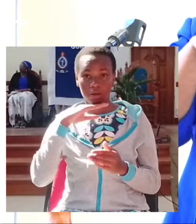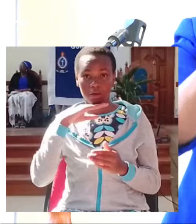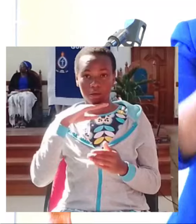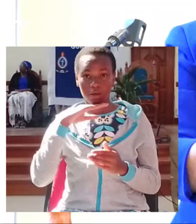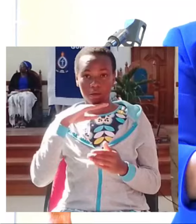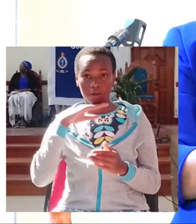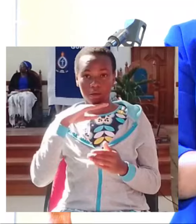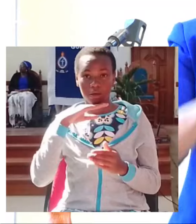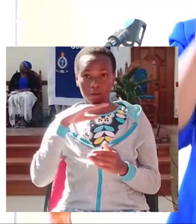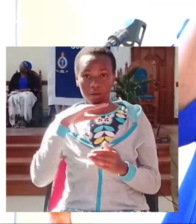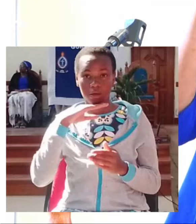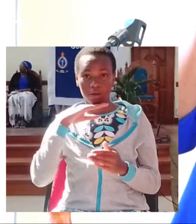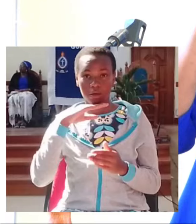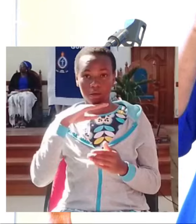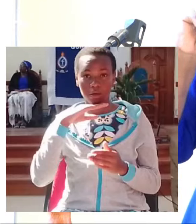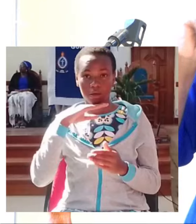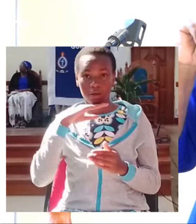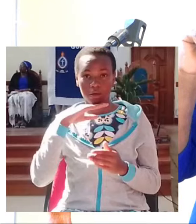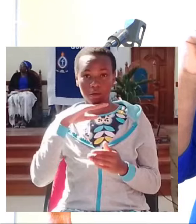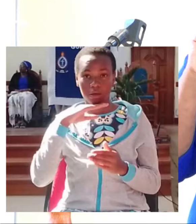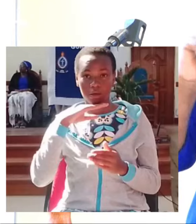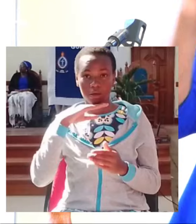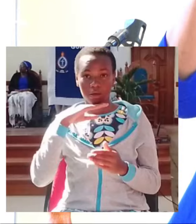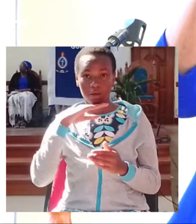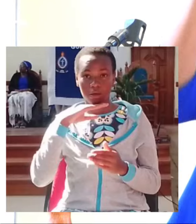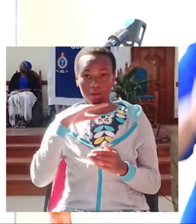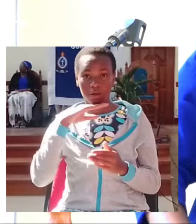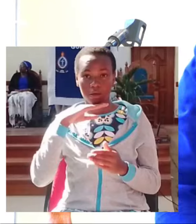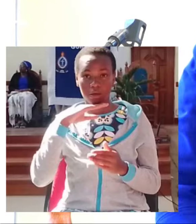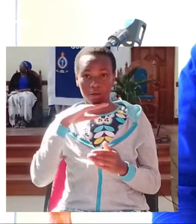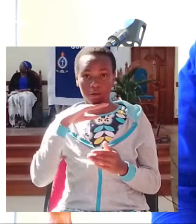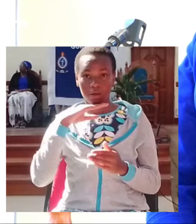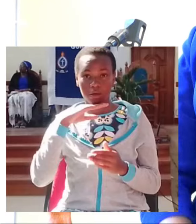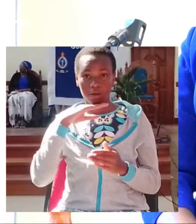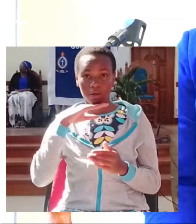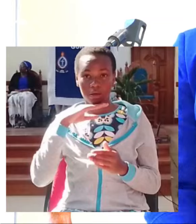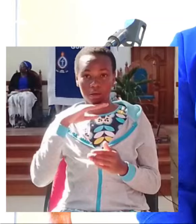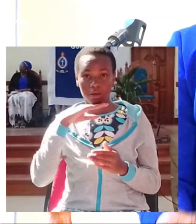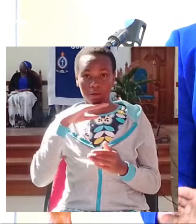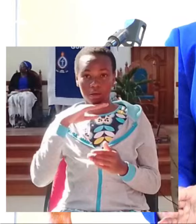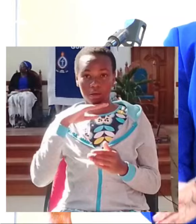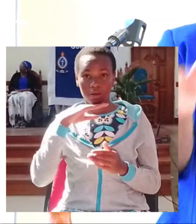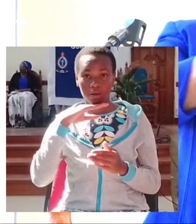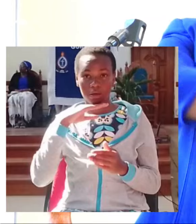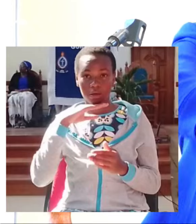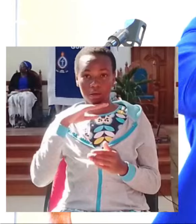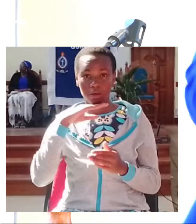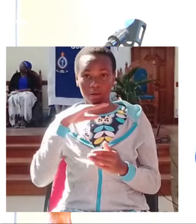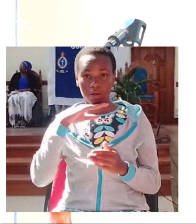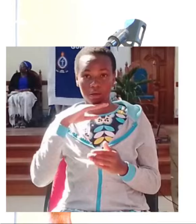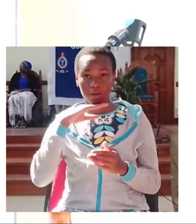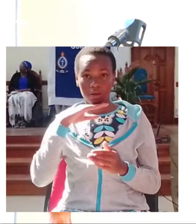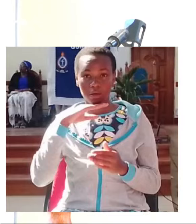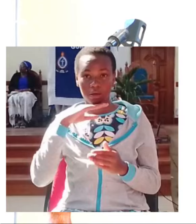wow, they believe in God, they believe in a deity. And then they believe in the incarnation of that